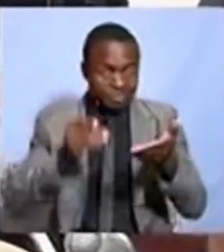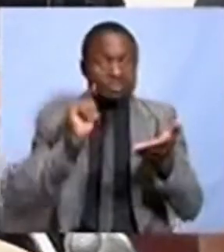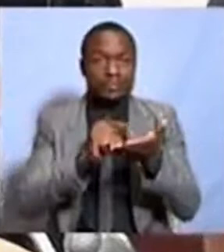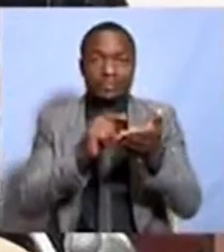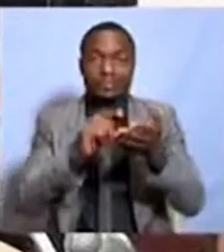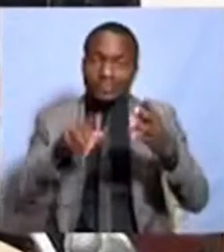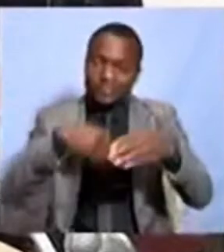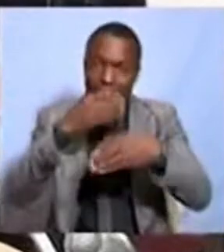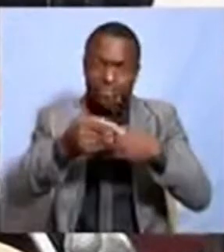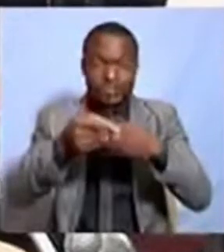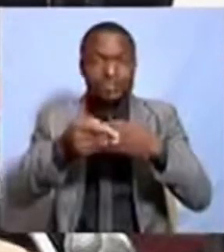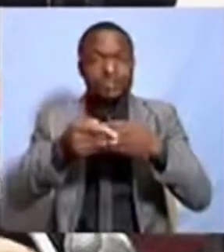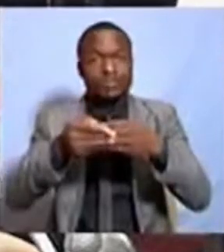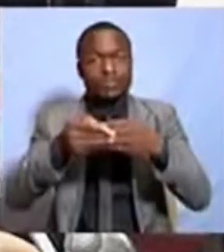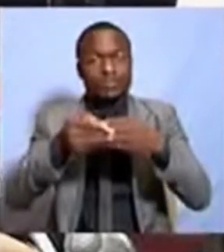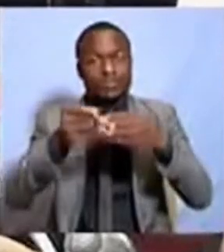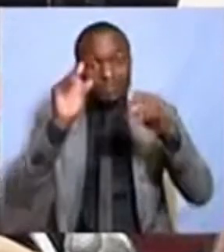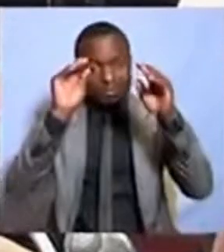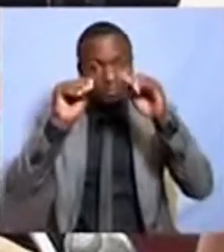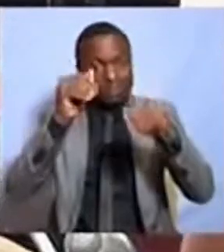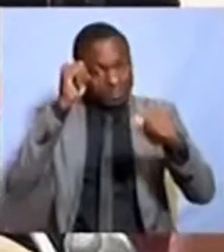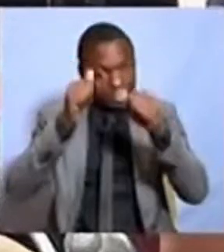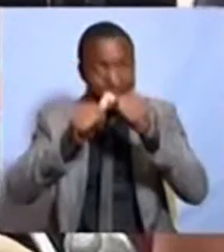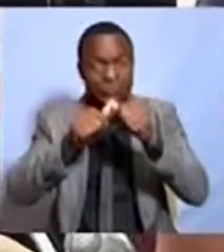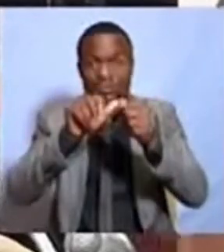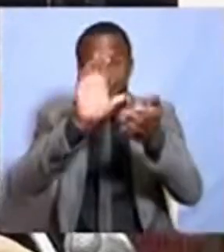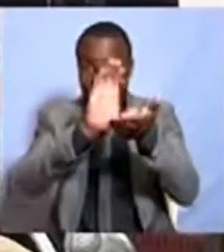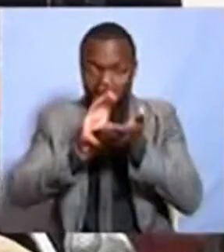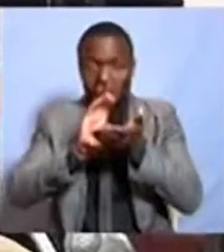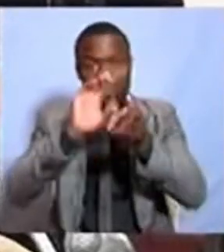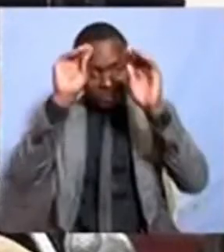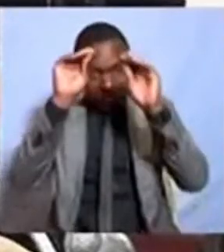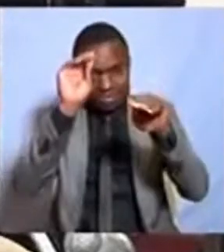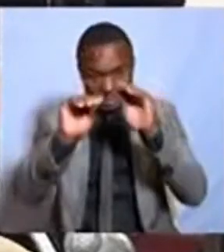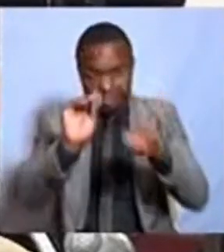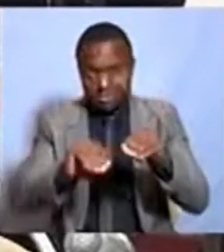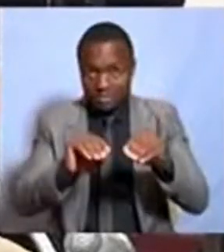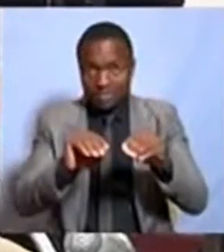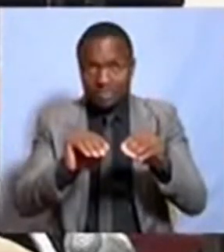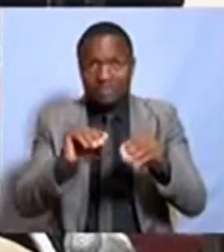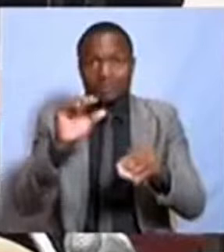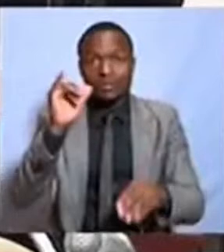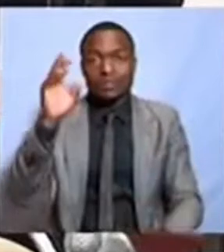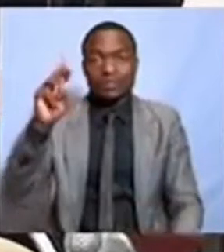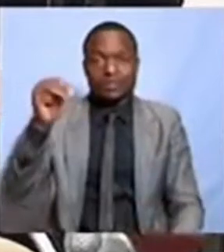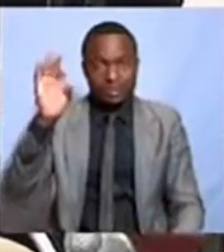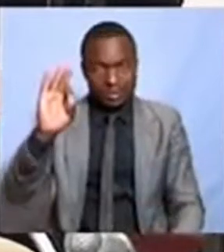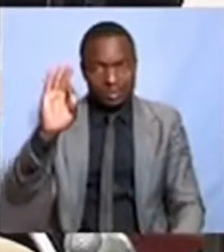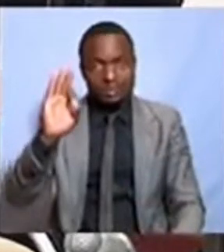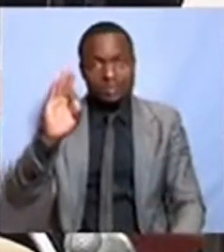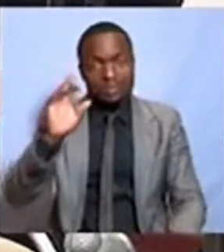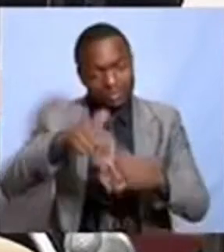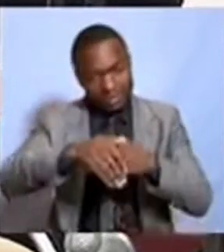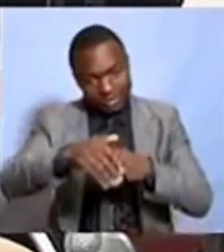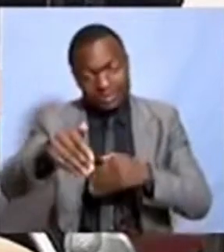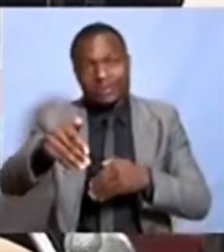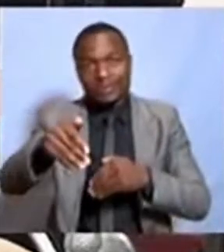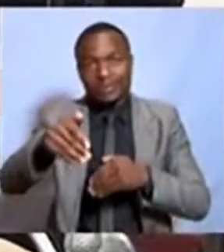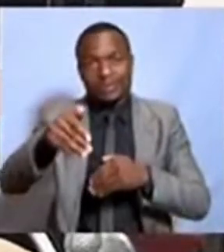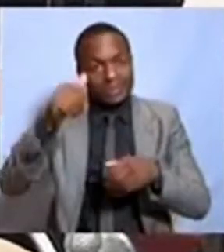the debt restructuring that has recently come on board, as well as the IMF Extended Credit Facility